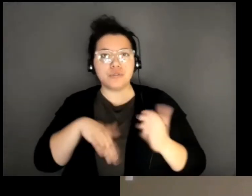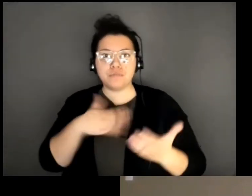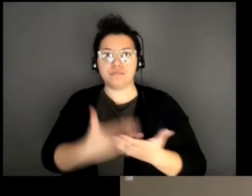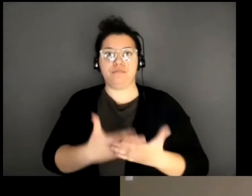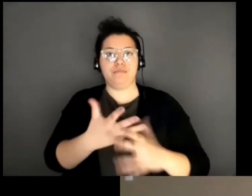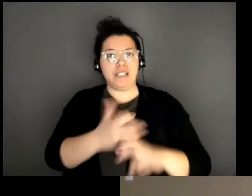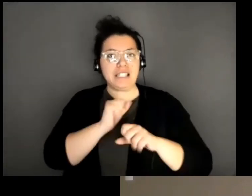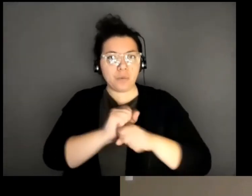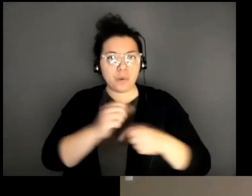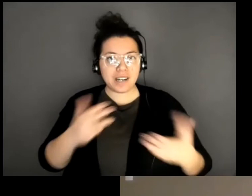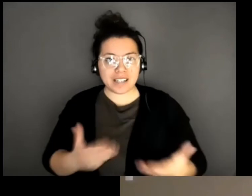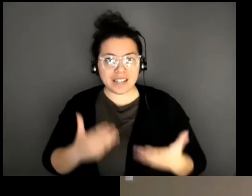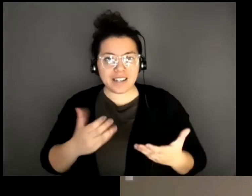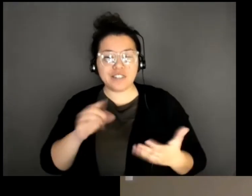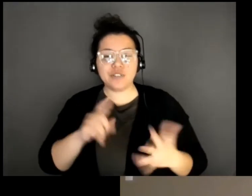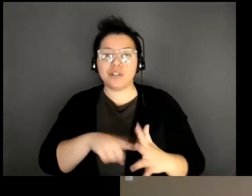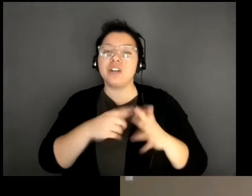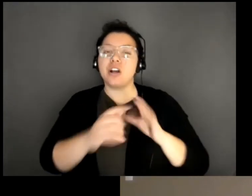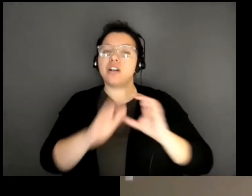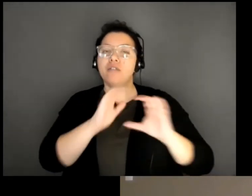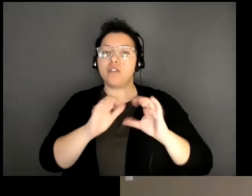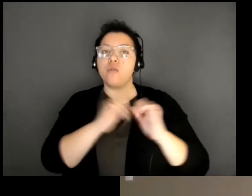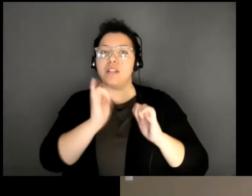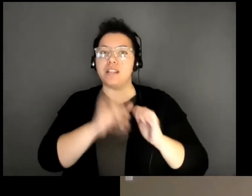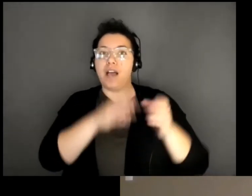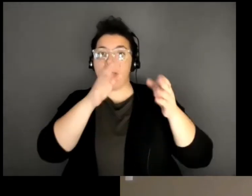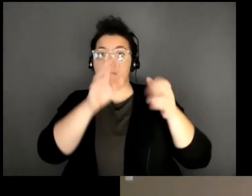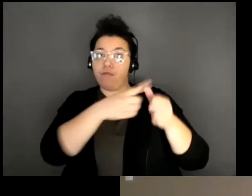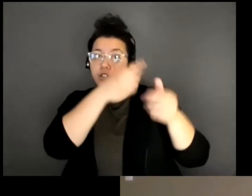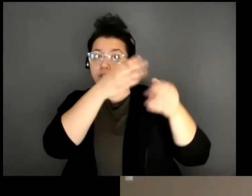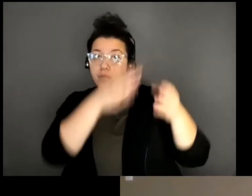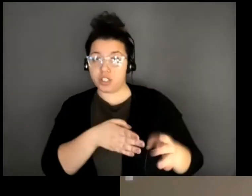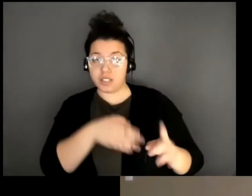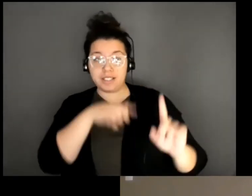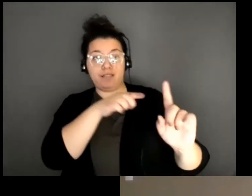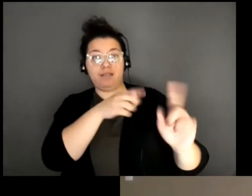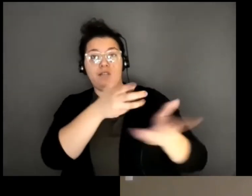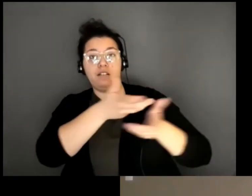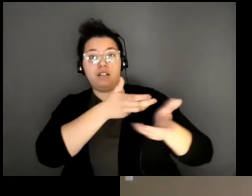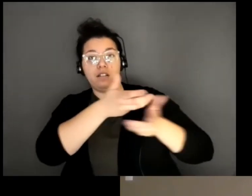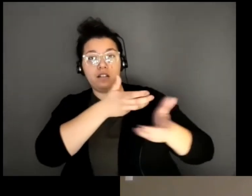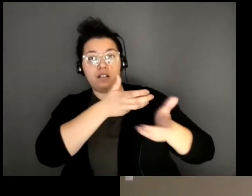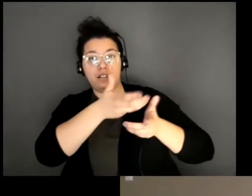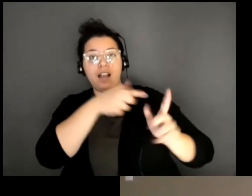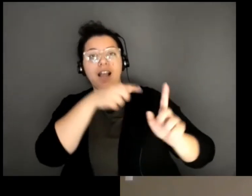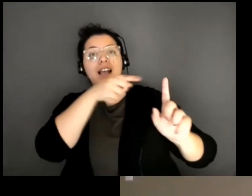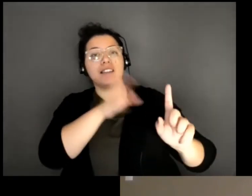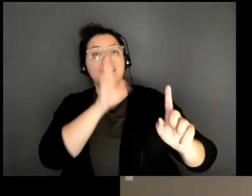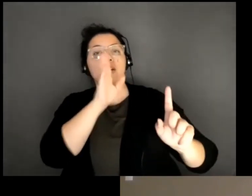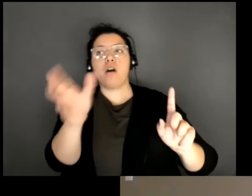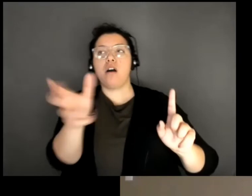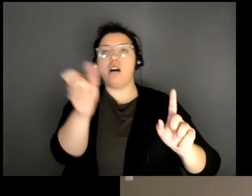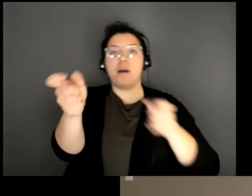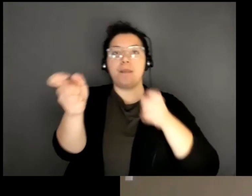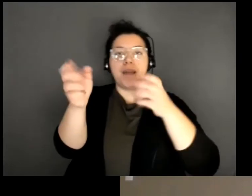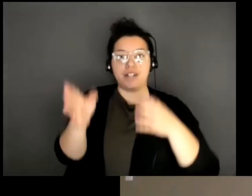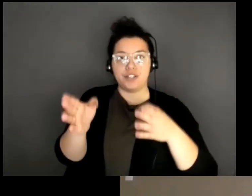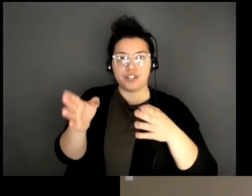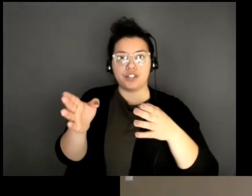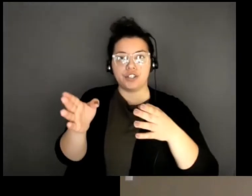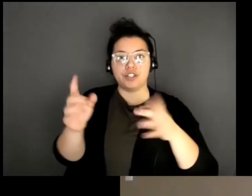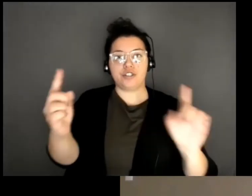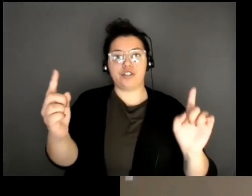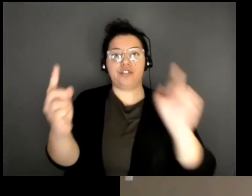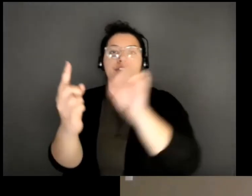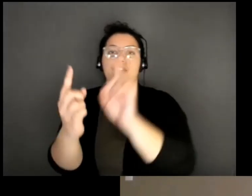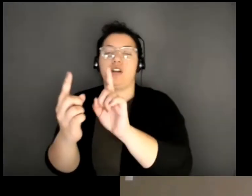short conversation with the first person you meet. That person will then want to go and make sure that you get to speak to the manager. So that's the